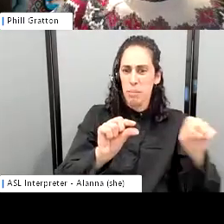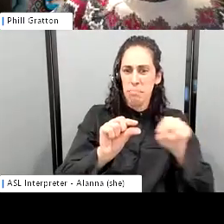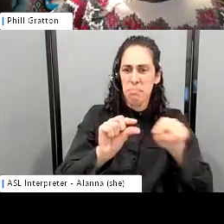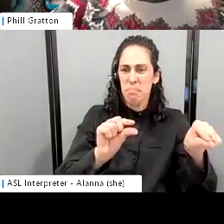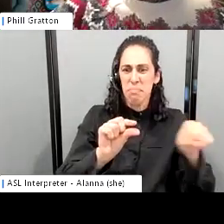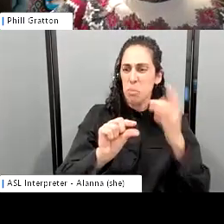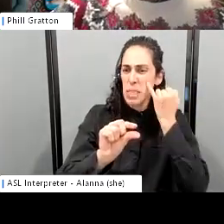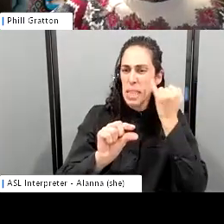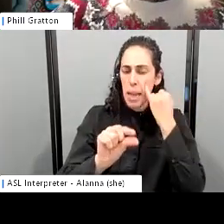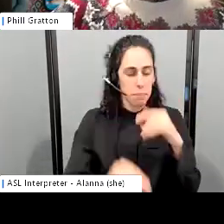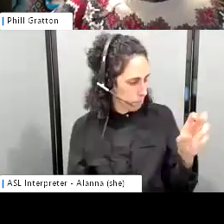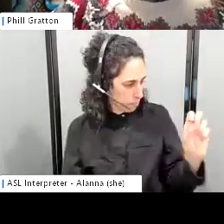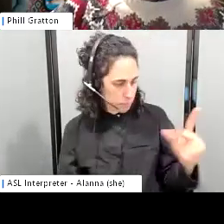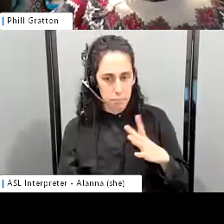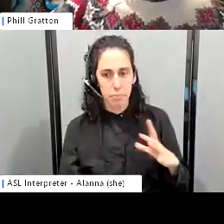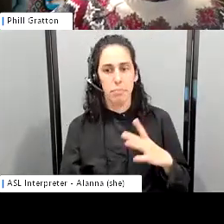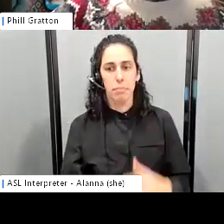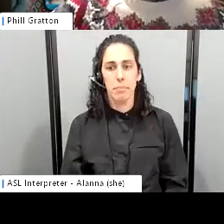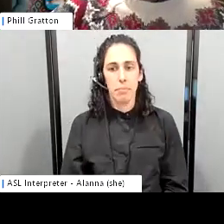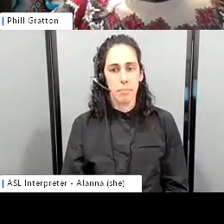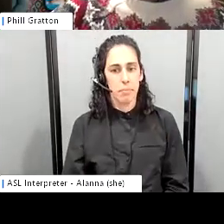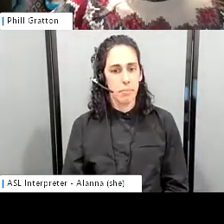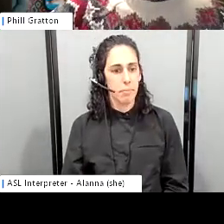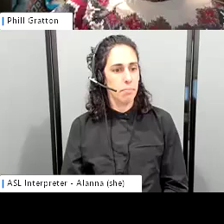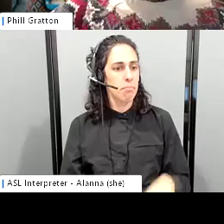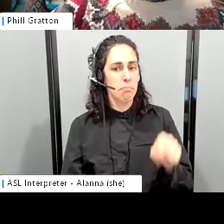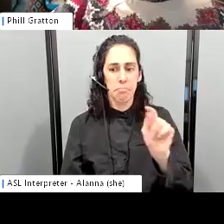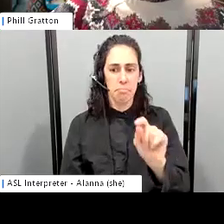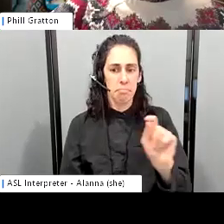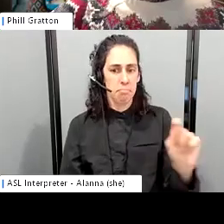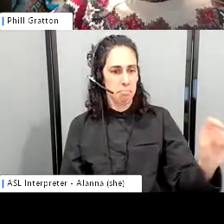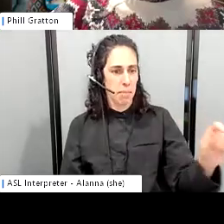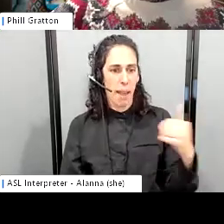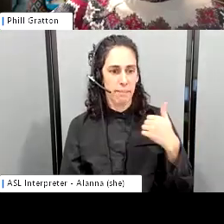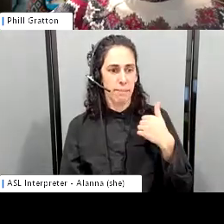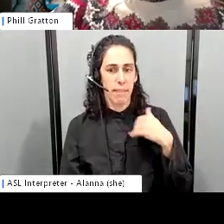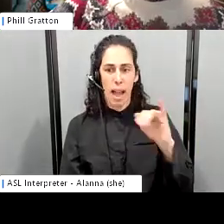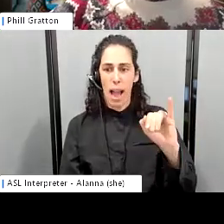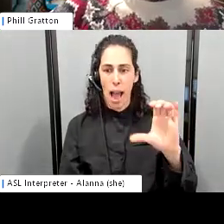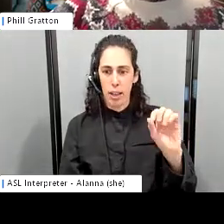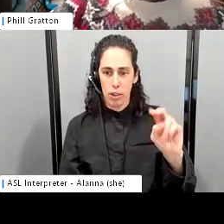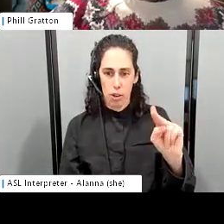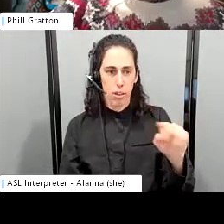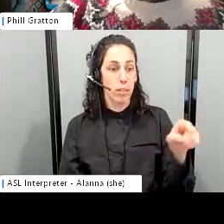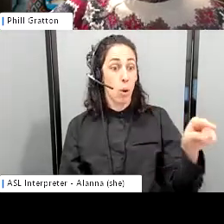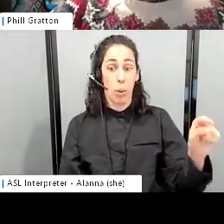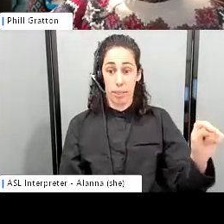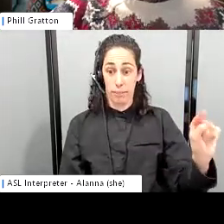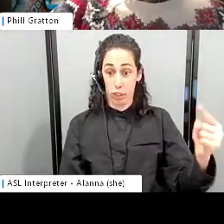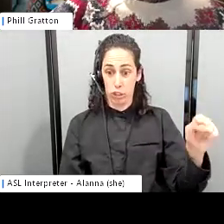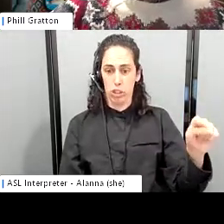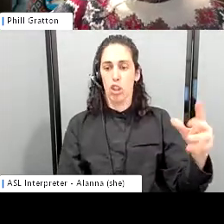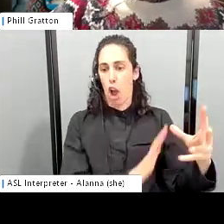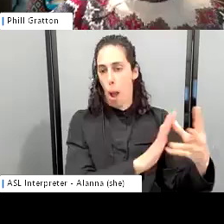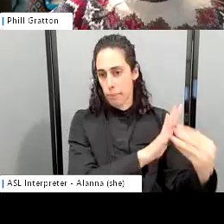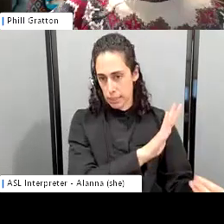about. Okay, so these are, they can do a few things. So this first one here is copy, right? So basically just copies whatever's in that